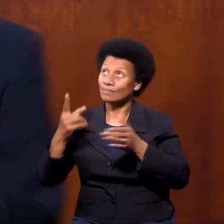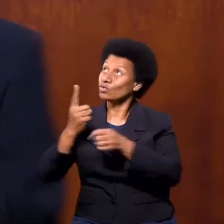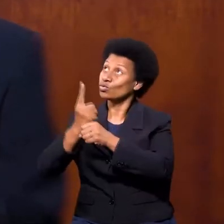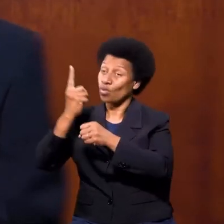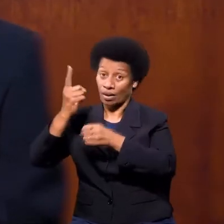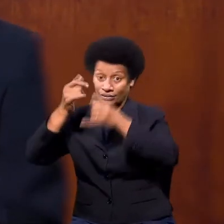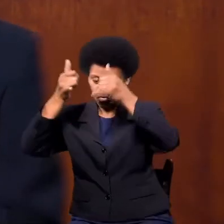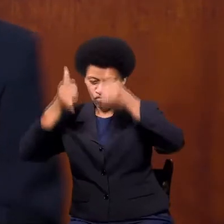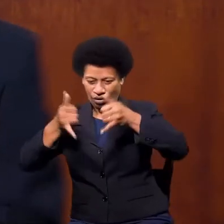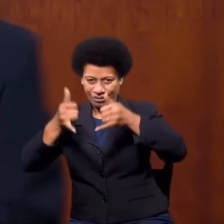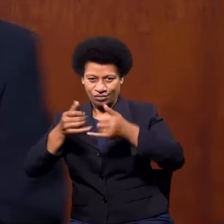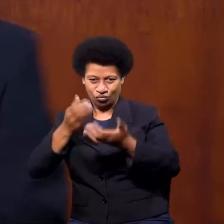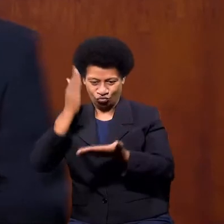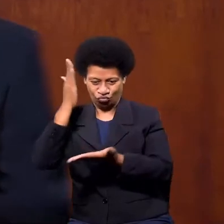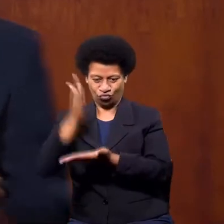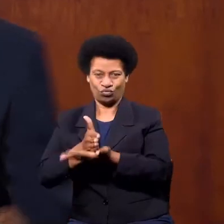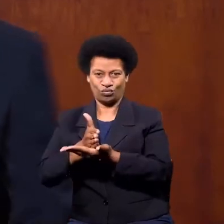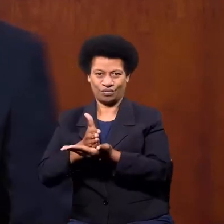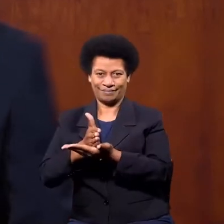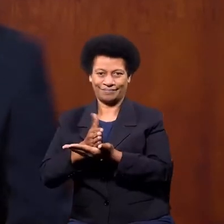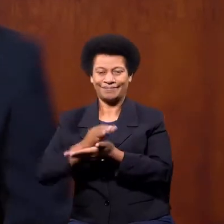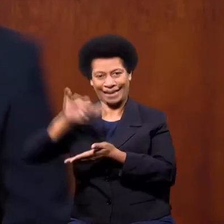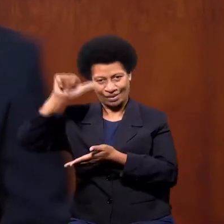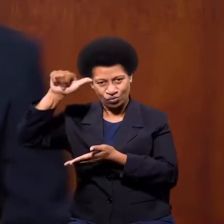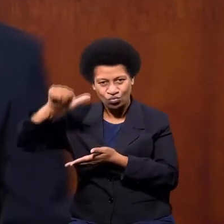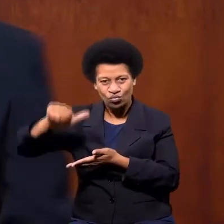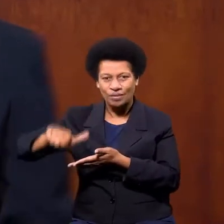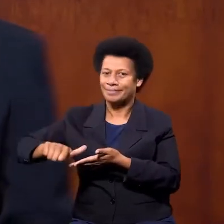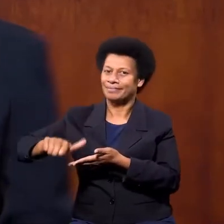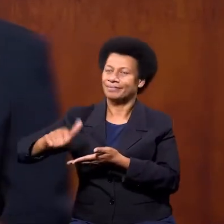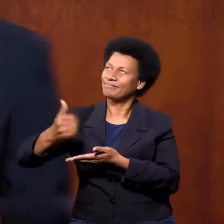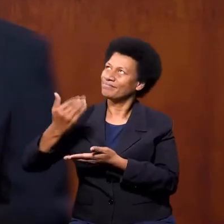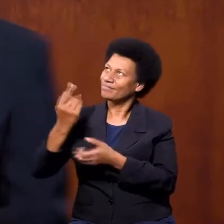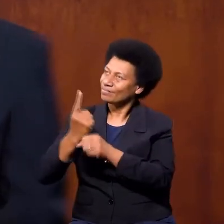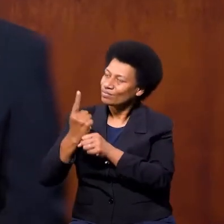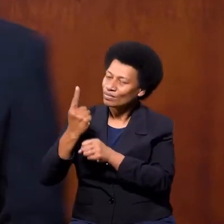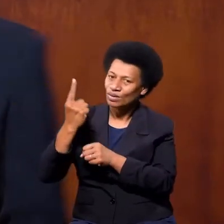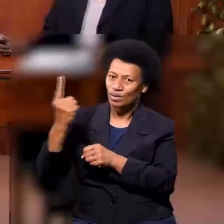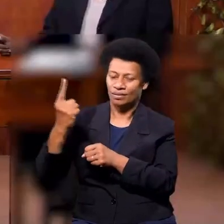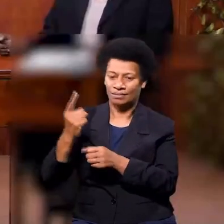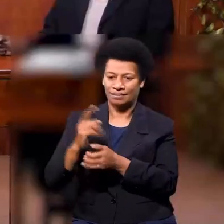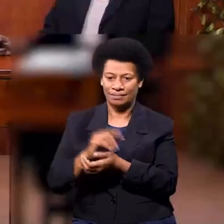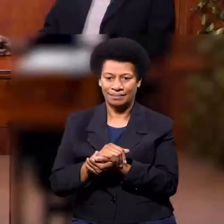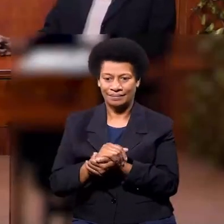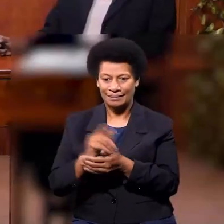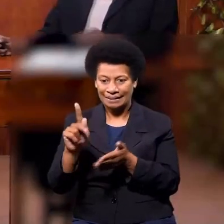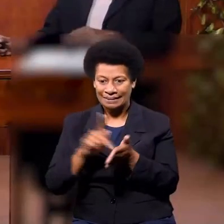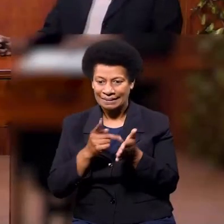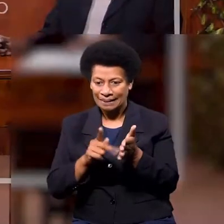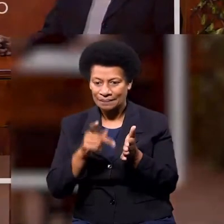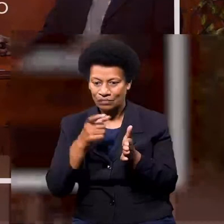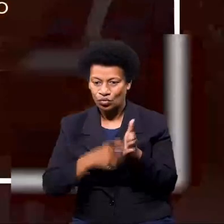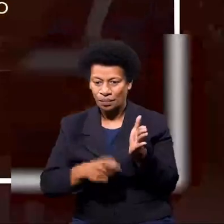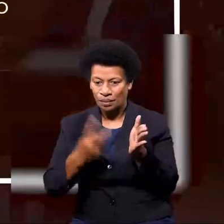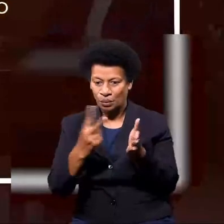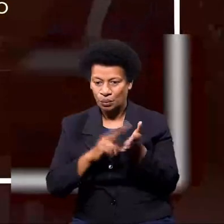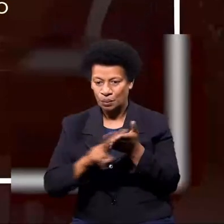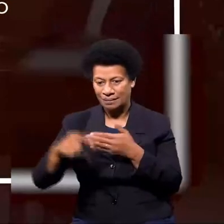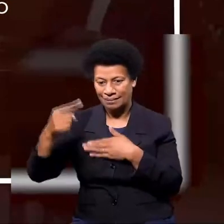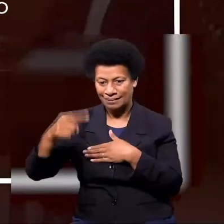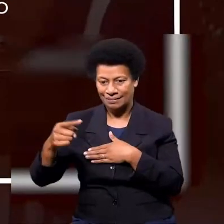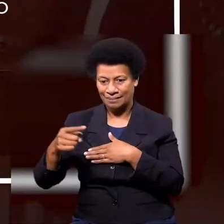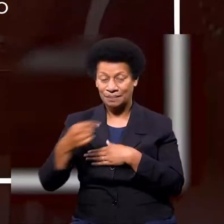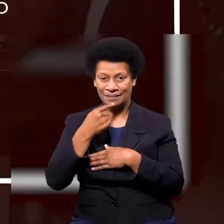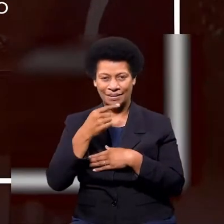and righteous altogether." There's another one in Psalms 34, verses 8 through to verse 9. It reads,